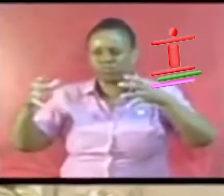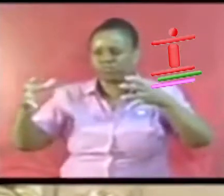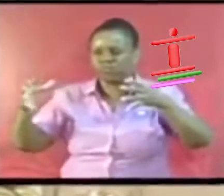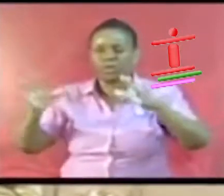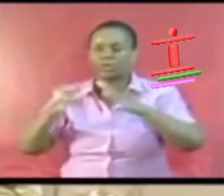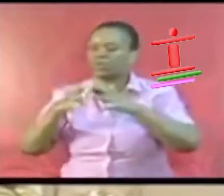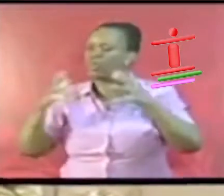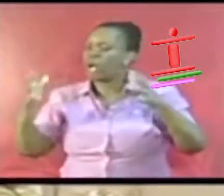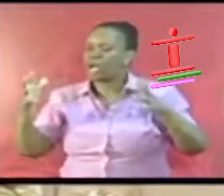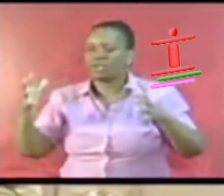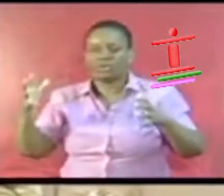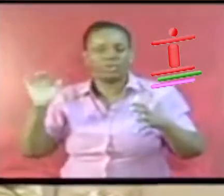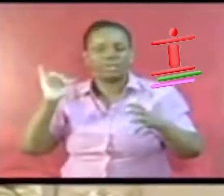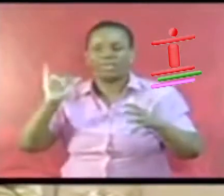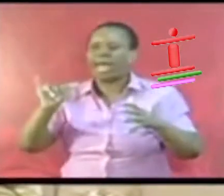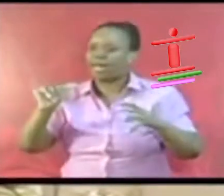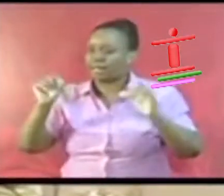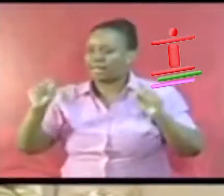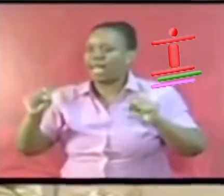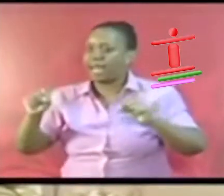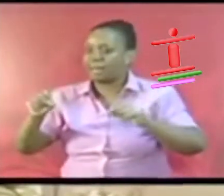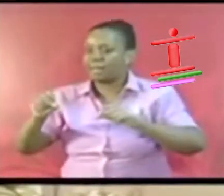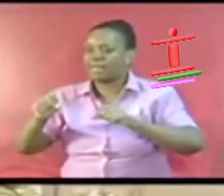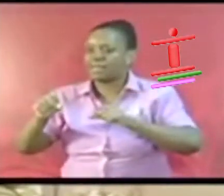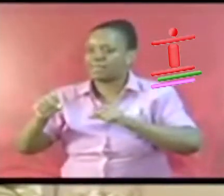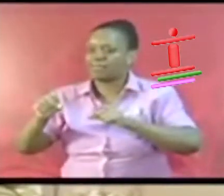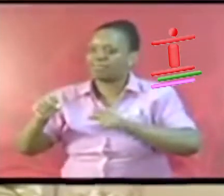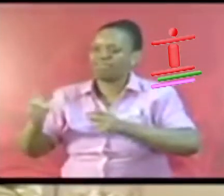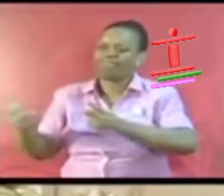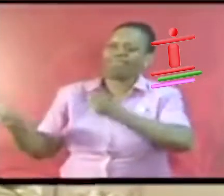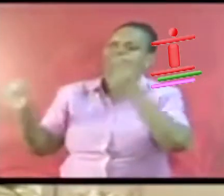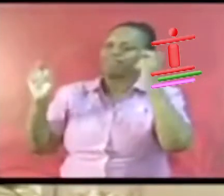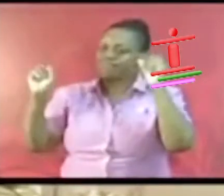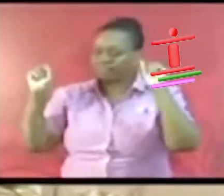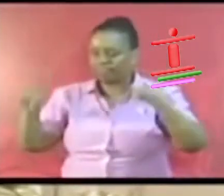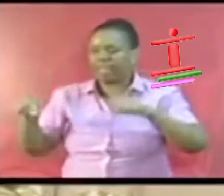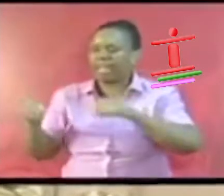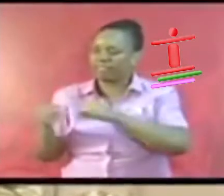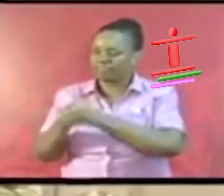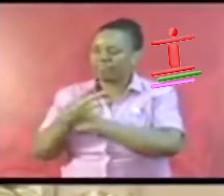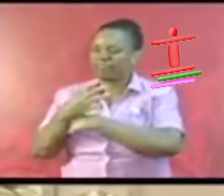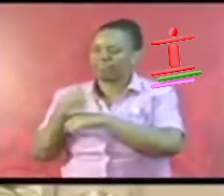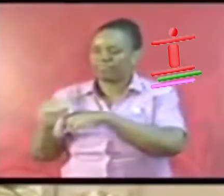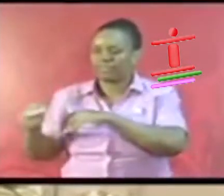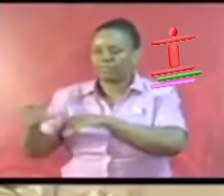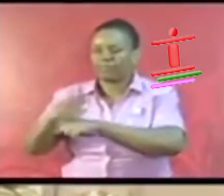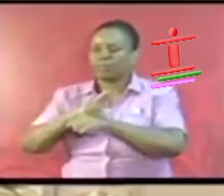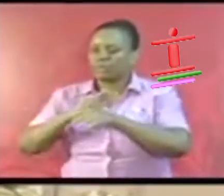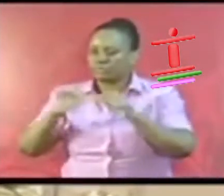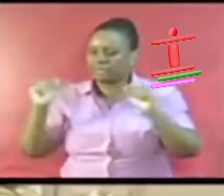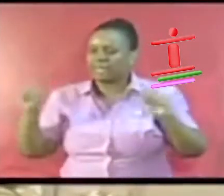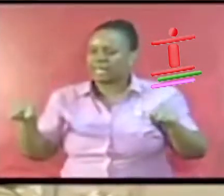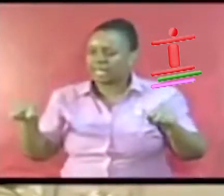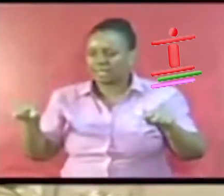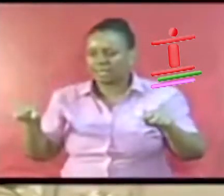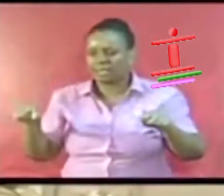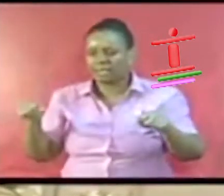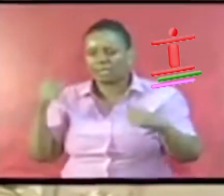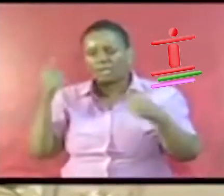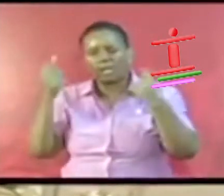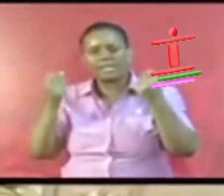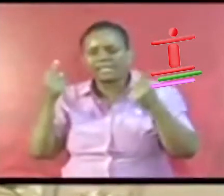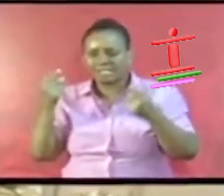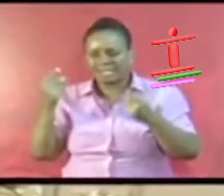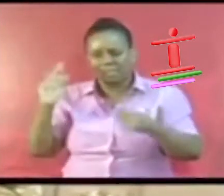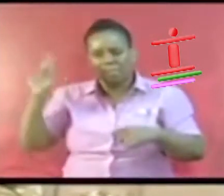outbreak. We cannot afford to let this happen in Trinidad and Tobago. We understand that political activity in the lead up to an election